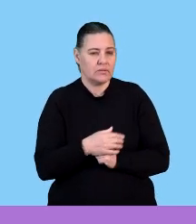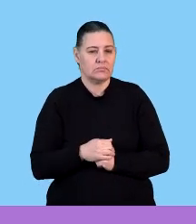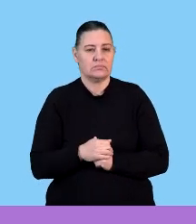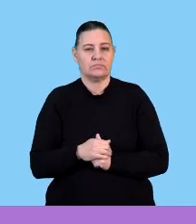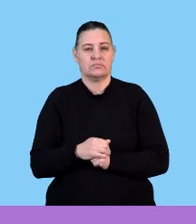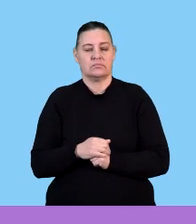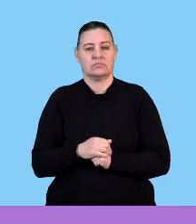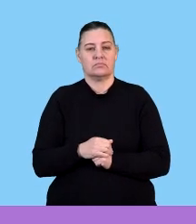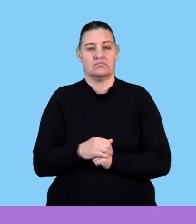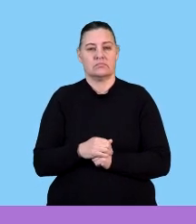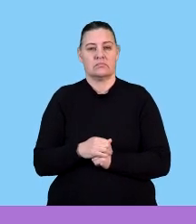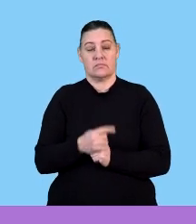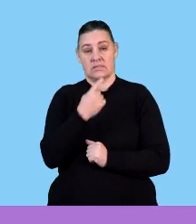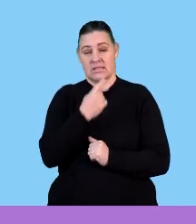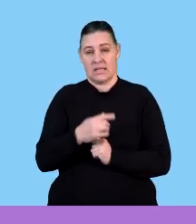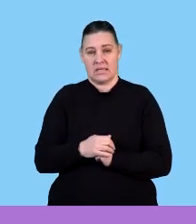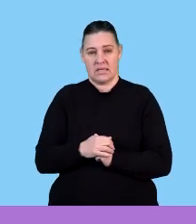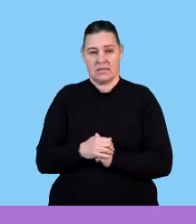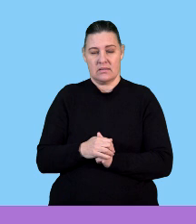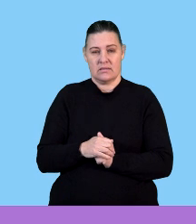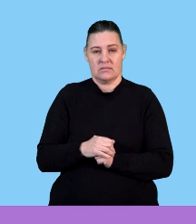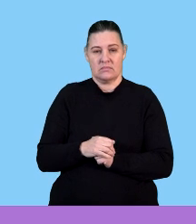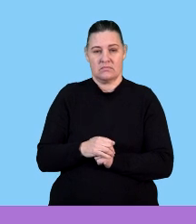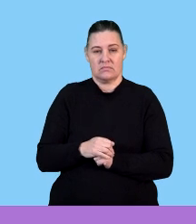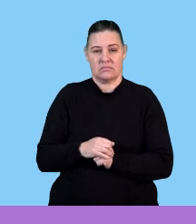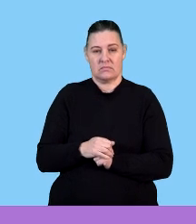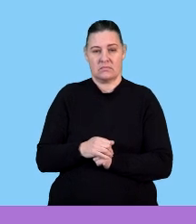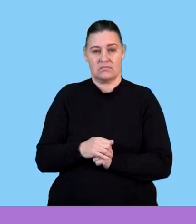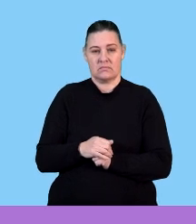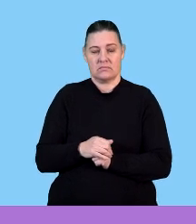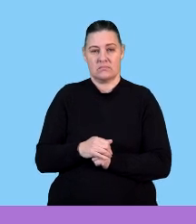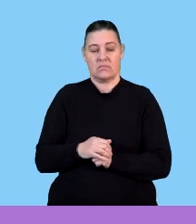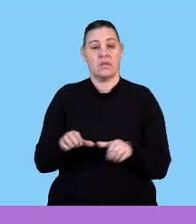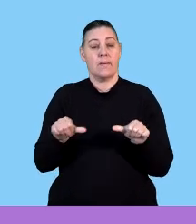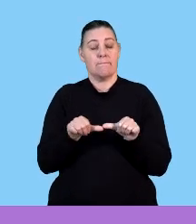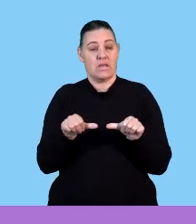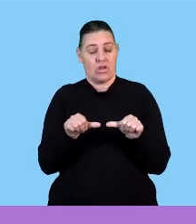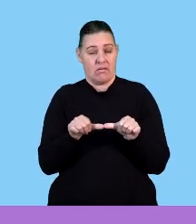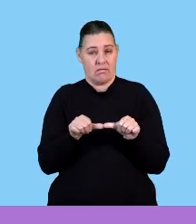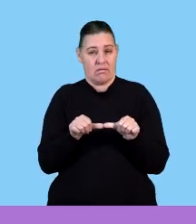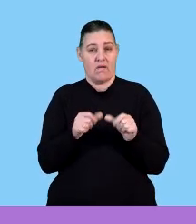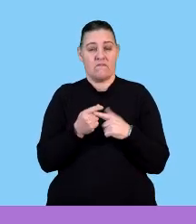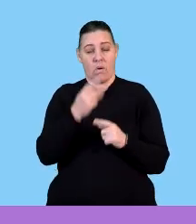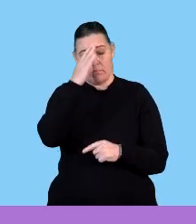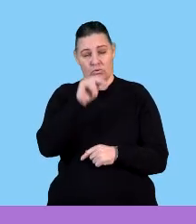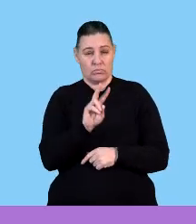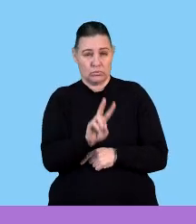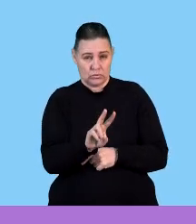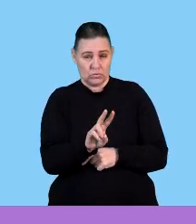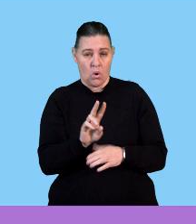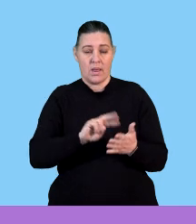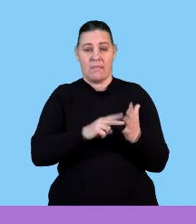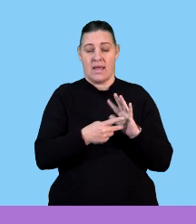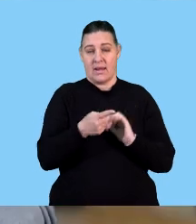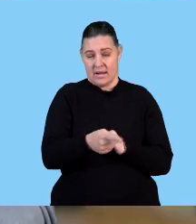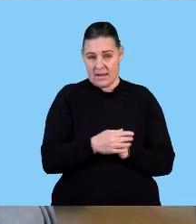us. It says, let's just get bedroom 2 in play again. Measure the dimensions of bedroom 2 on